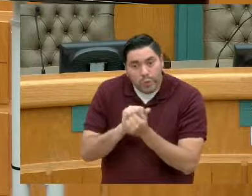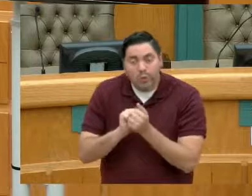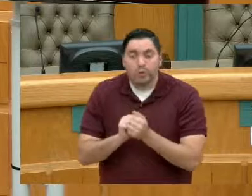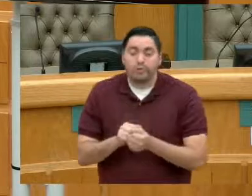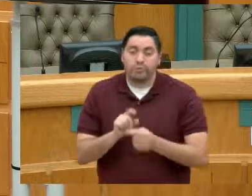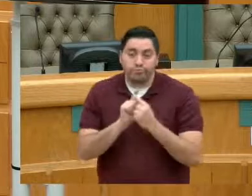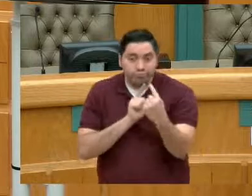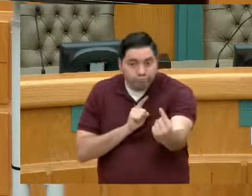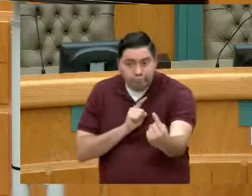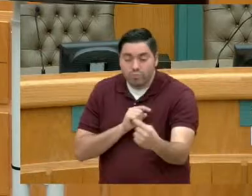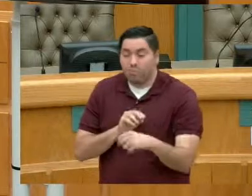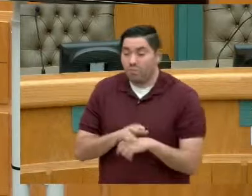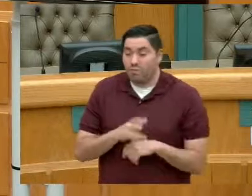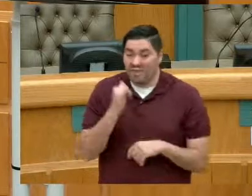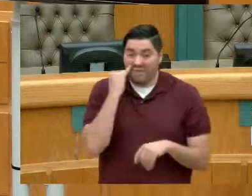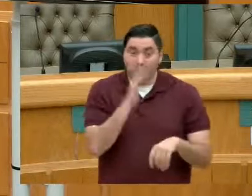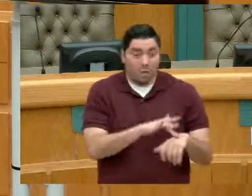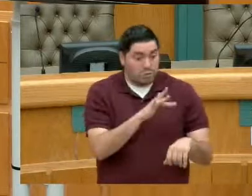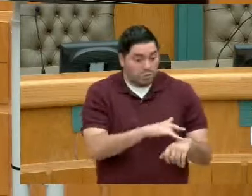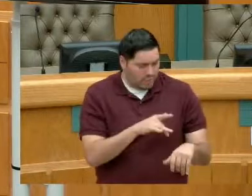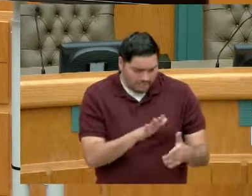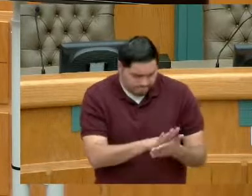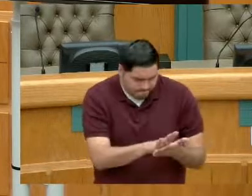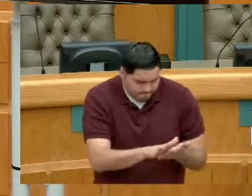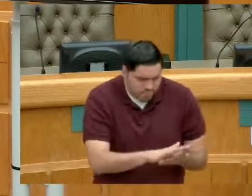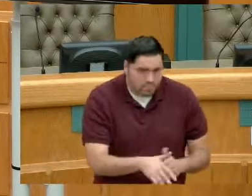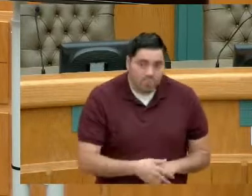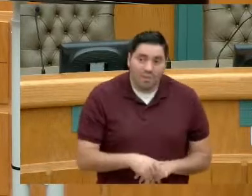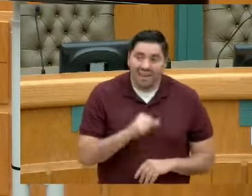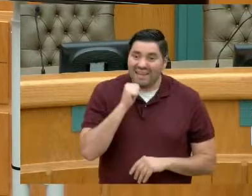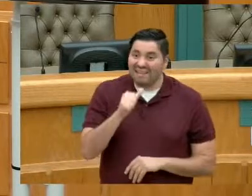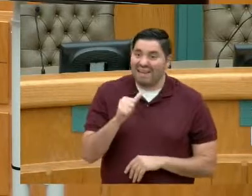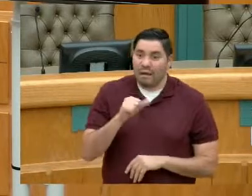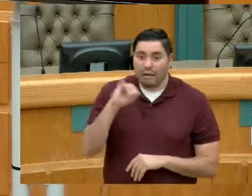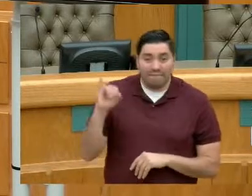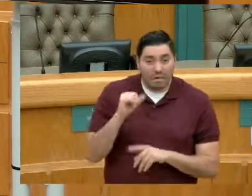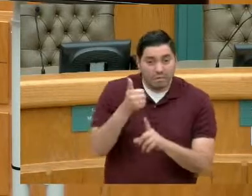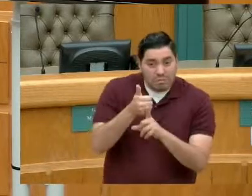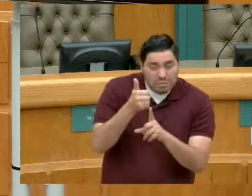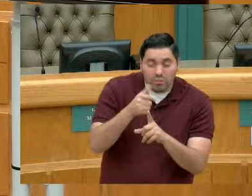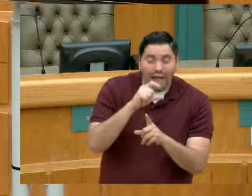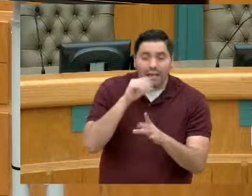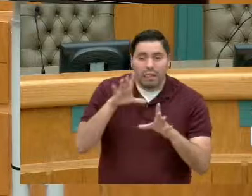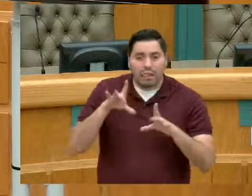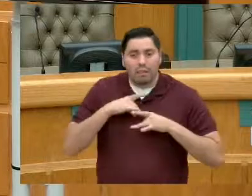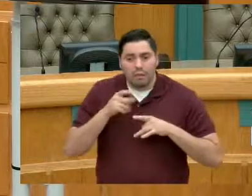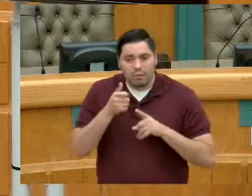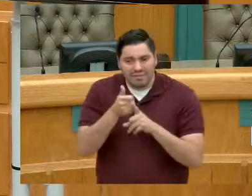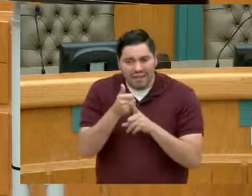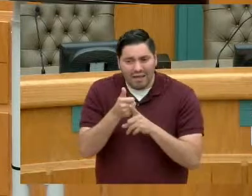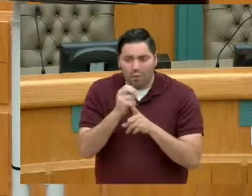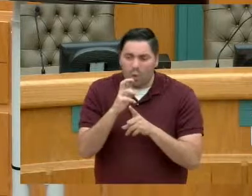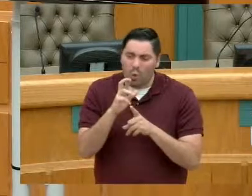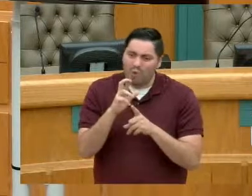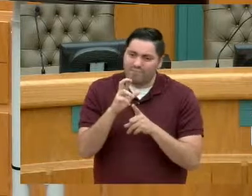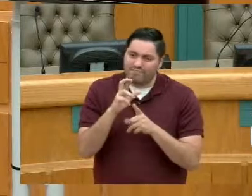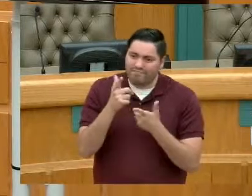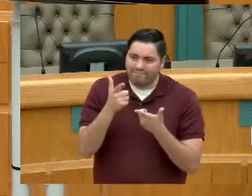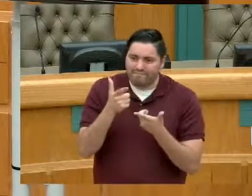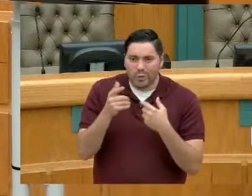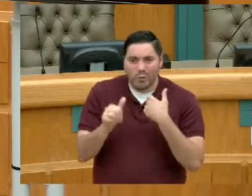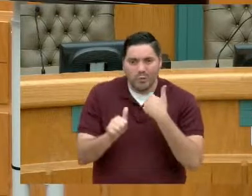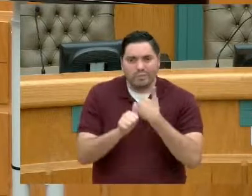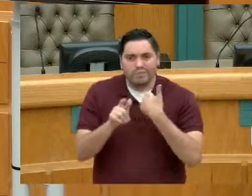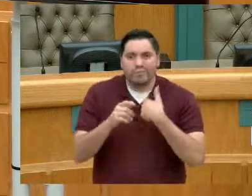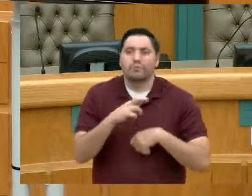disinfecting commonly touched areas, and not infecting yourself by not touching your eyes, nose, or mouth with dirty hands. So I do want to take a